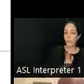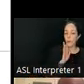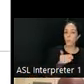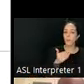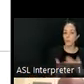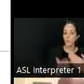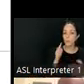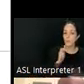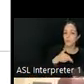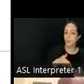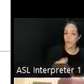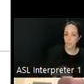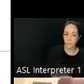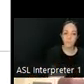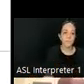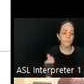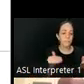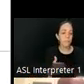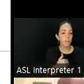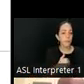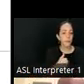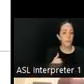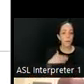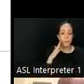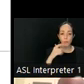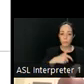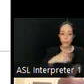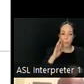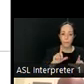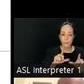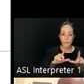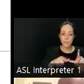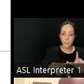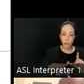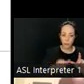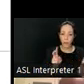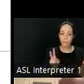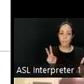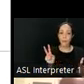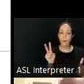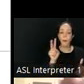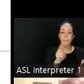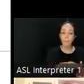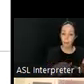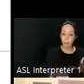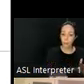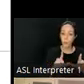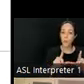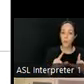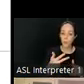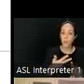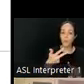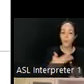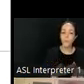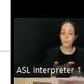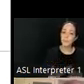3, members whose term will expire can apply to renew their term approximately 3 months prior to the